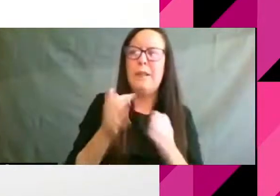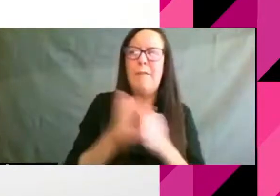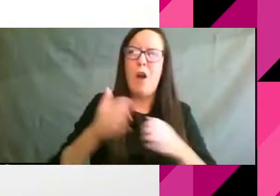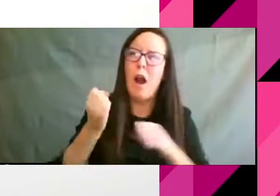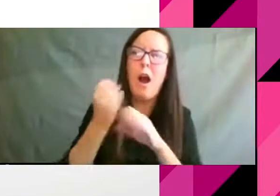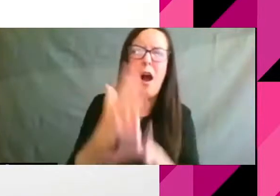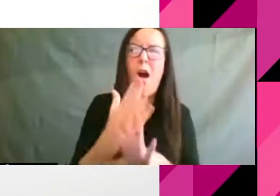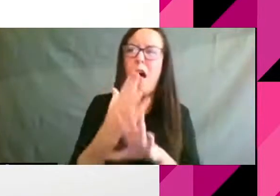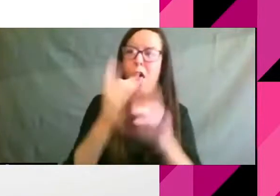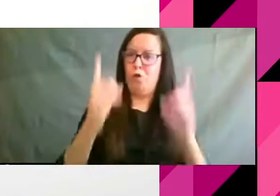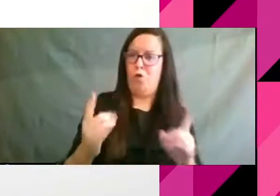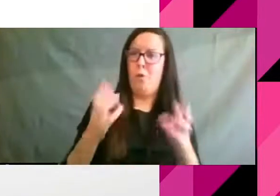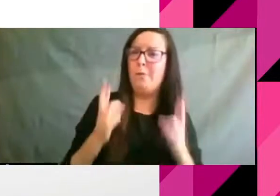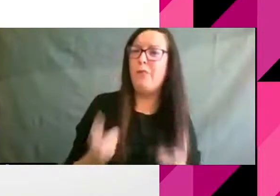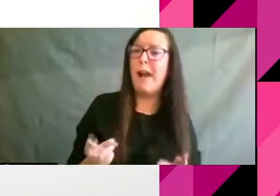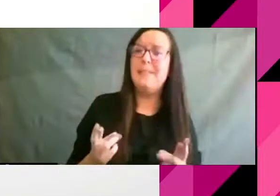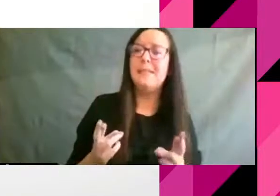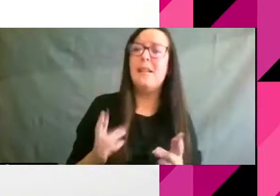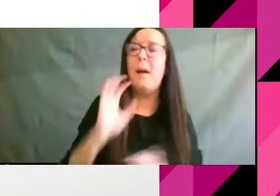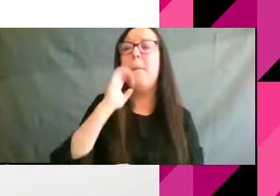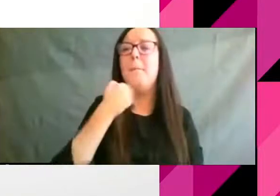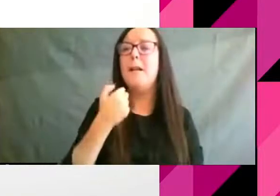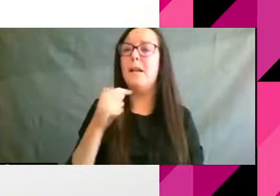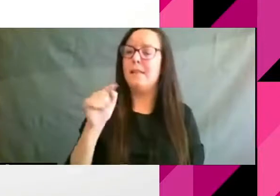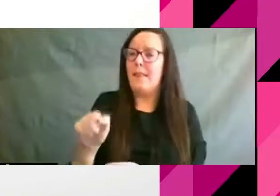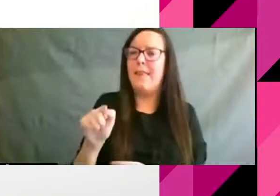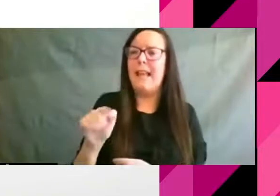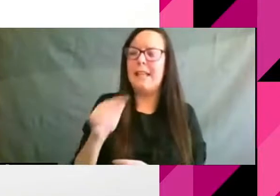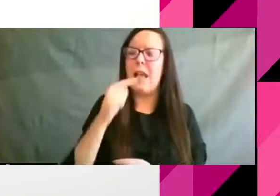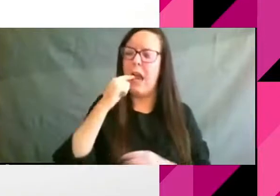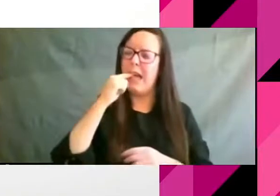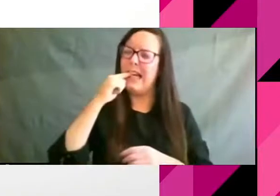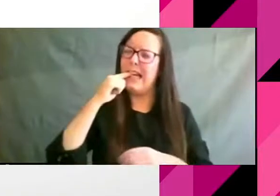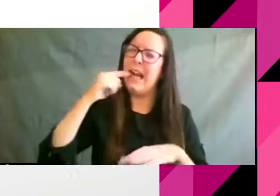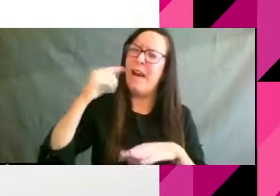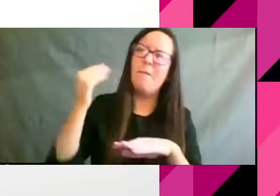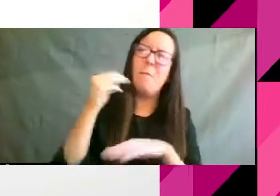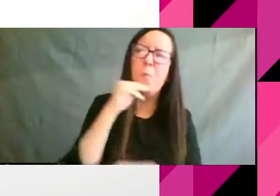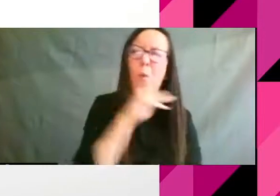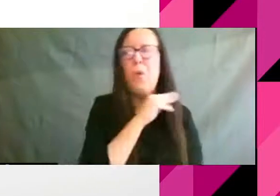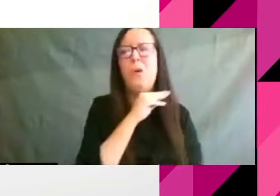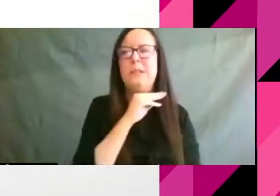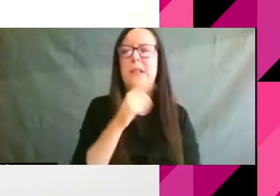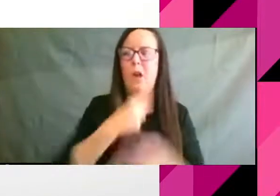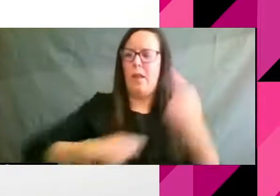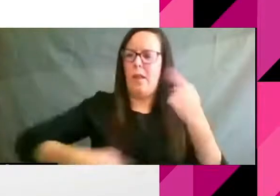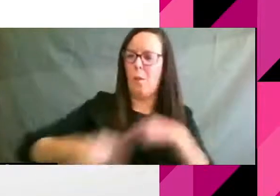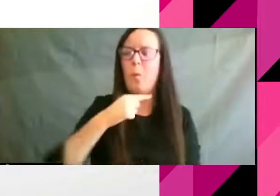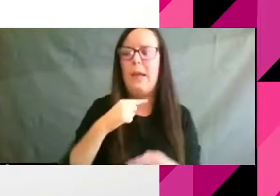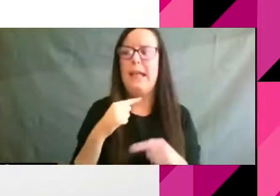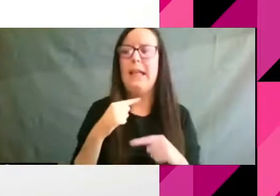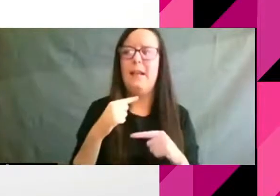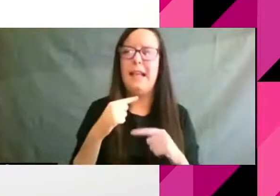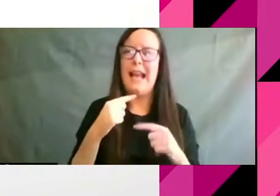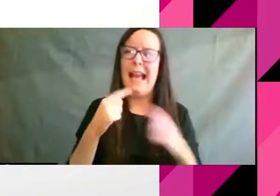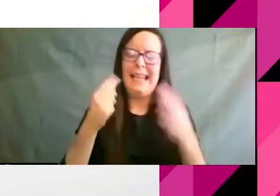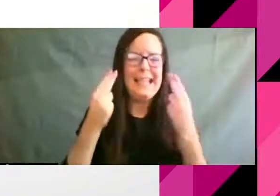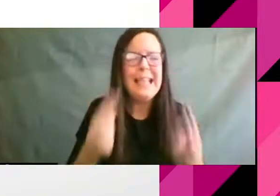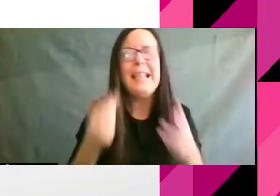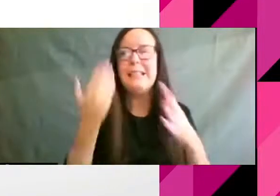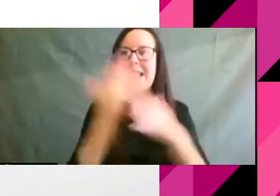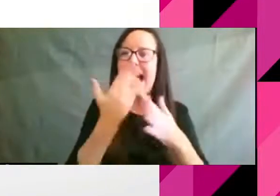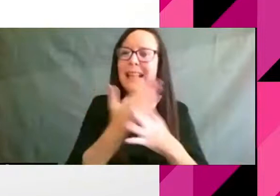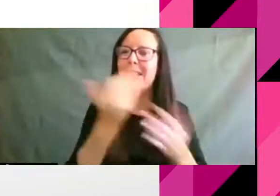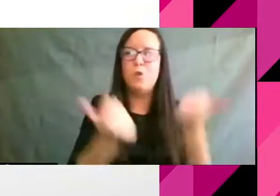human rights. And because of this is fundamental that we get access to justice on equal